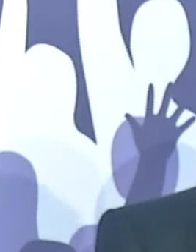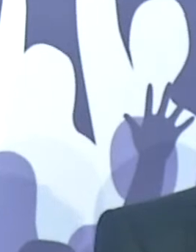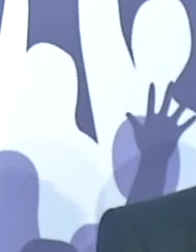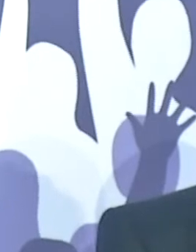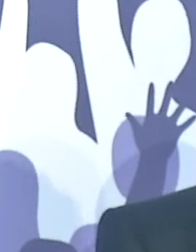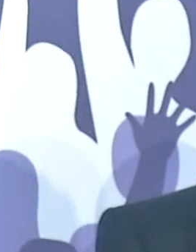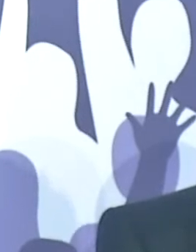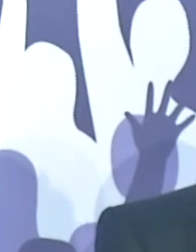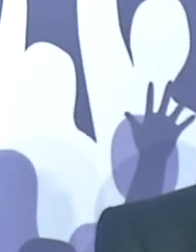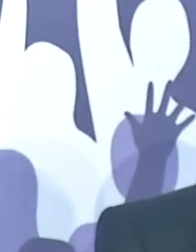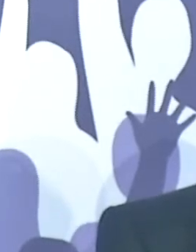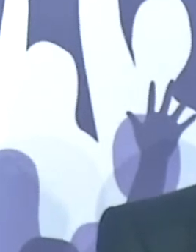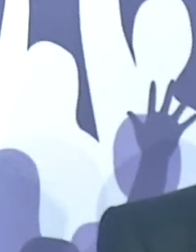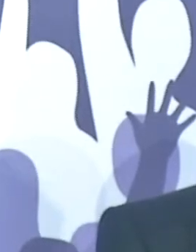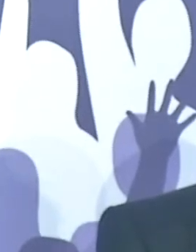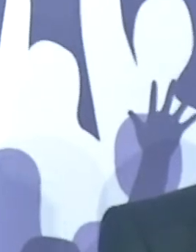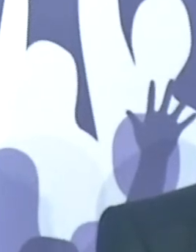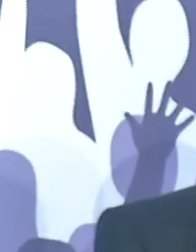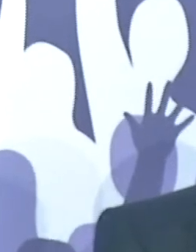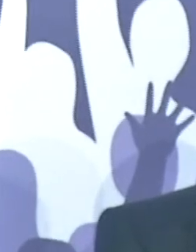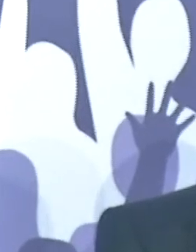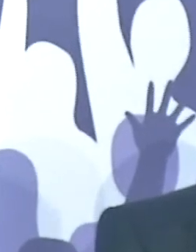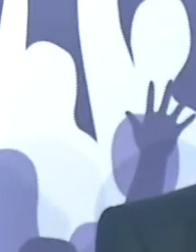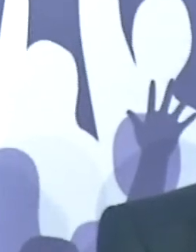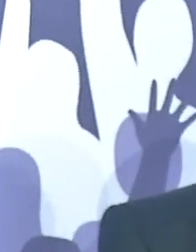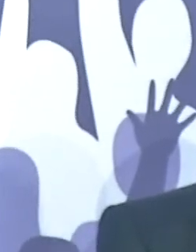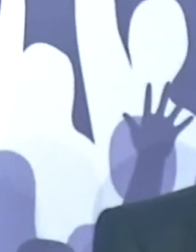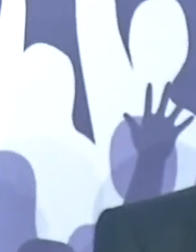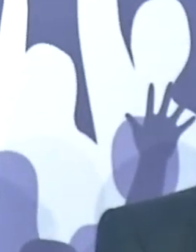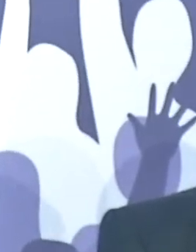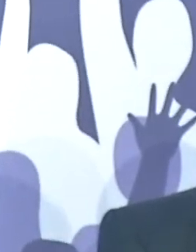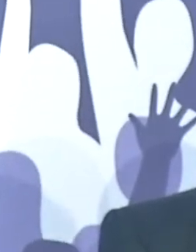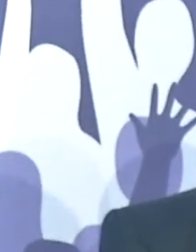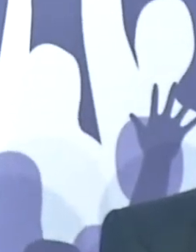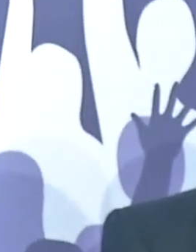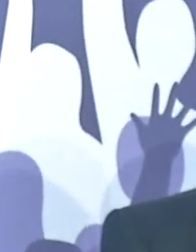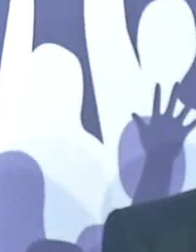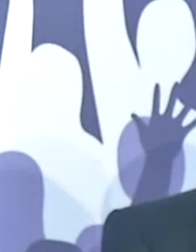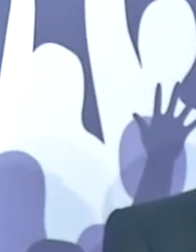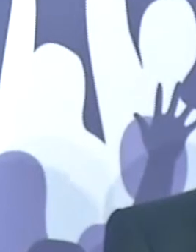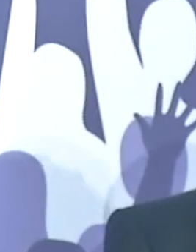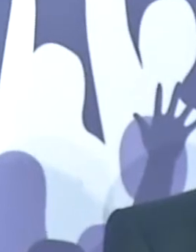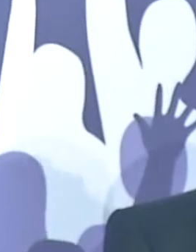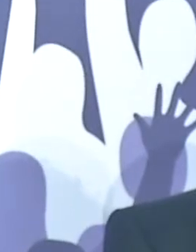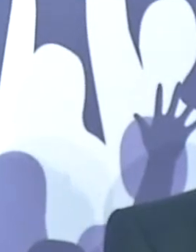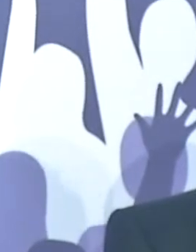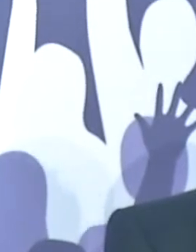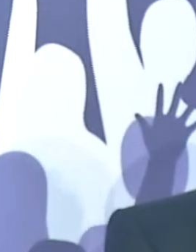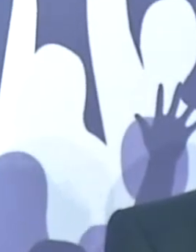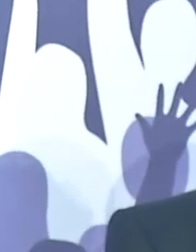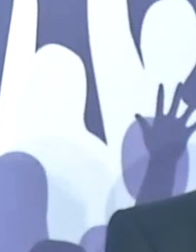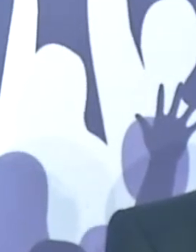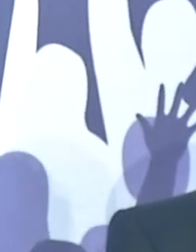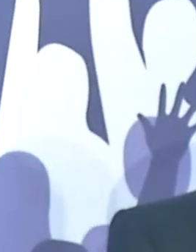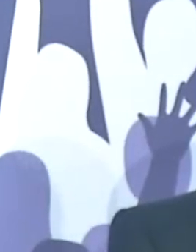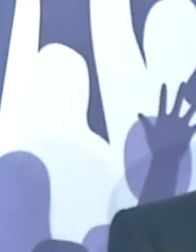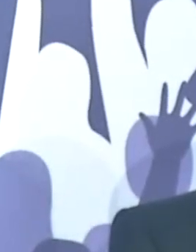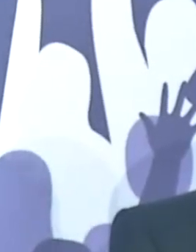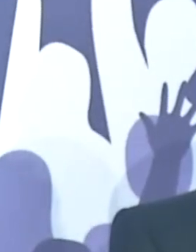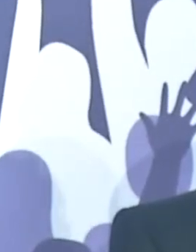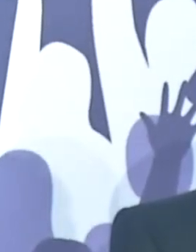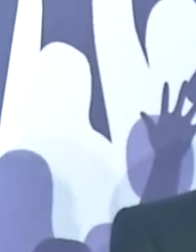Namibia. I'm here as the President of the Organization of African First Ladies. And one of the things that we try and do is